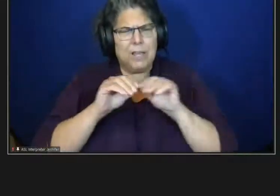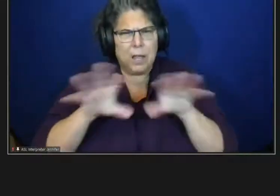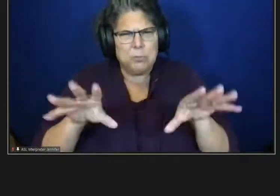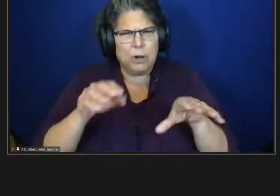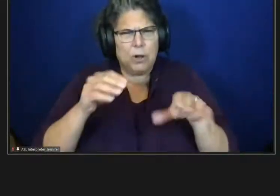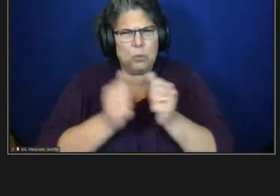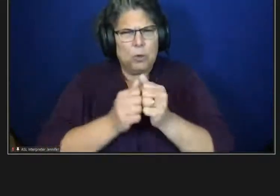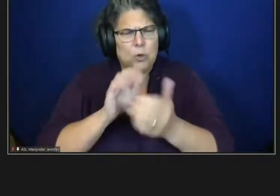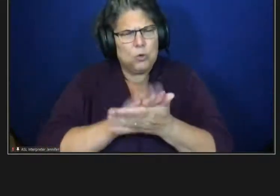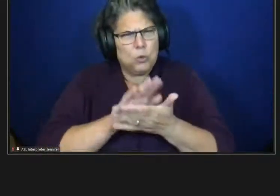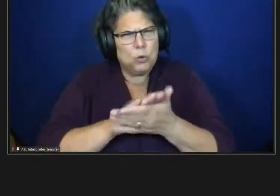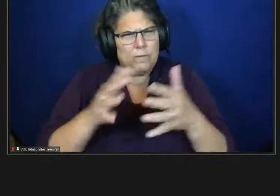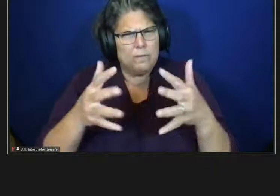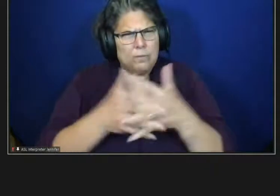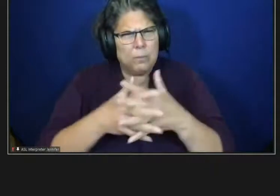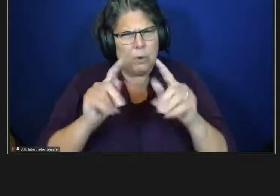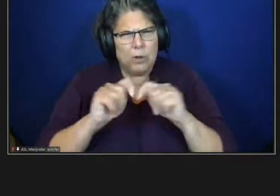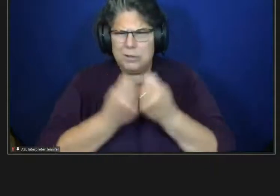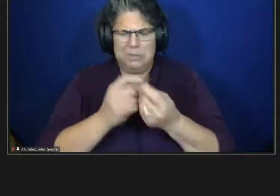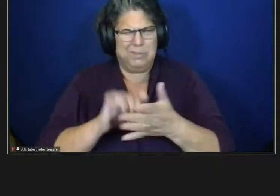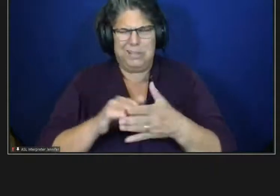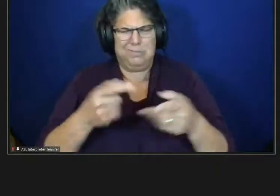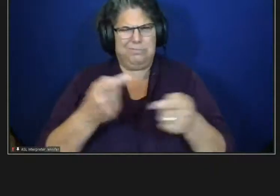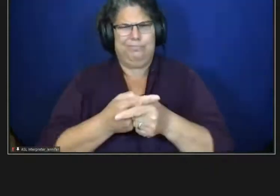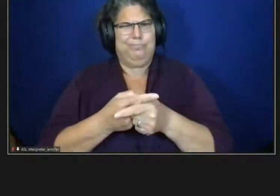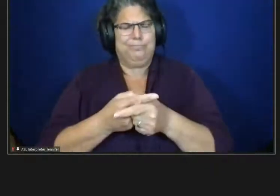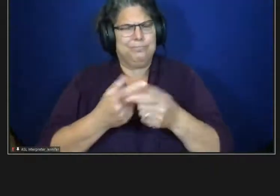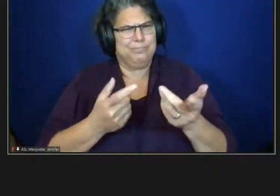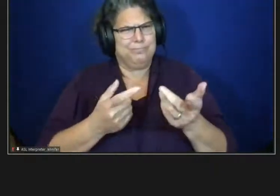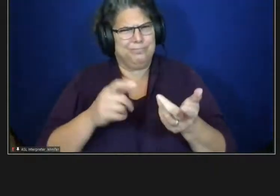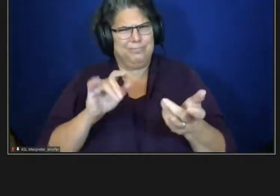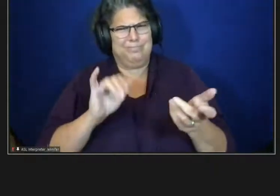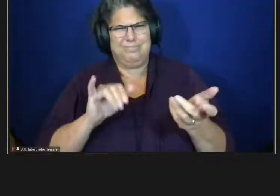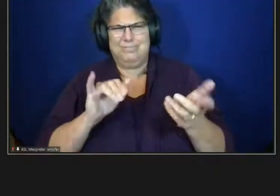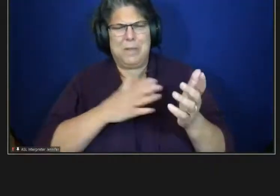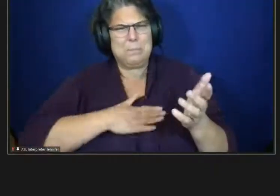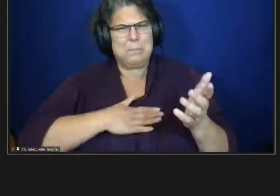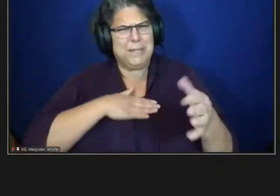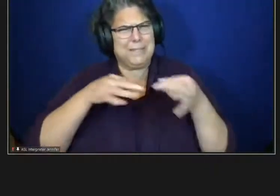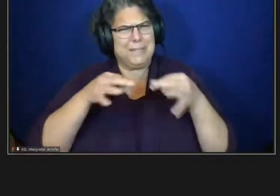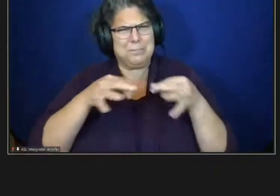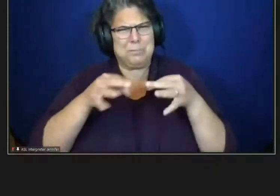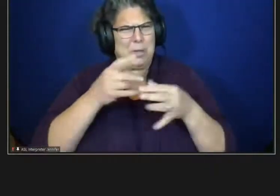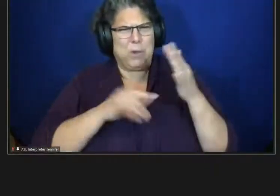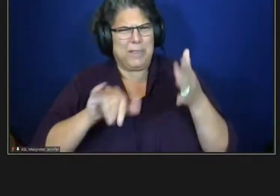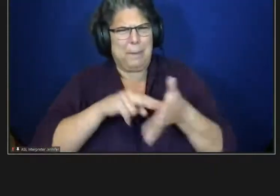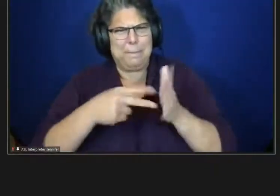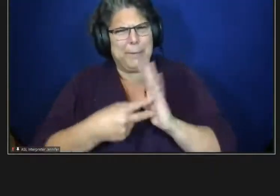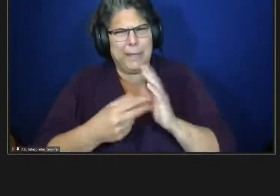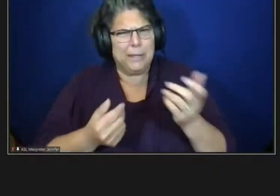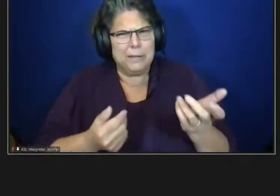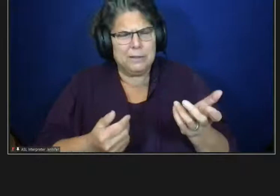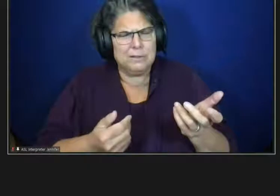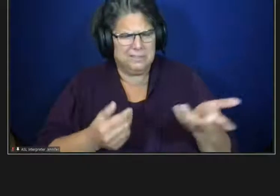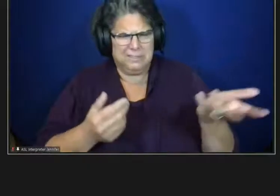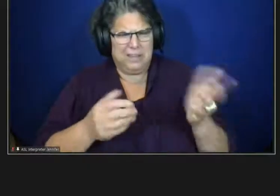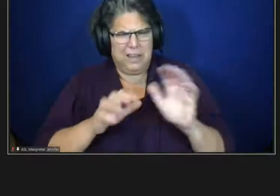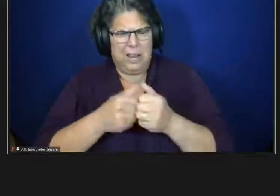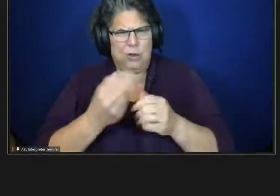team. That seems counterintuitive to me, and I was wondering if you could explain exactly what you mean and what terms you're using and how